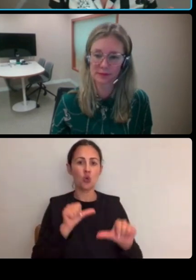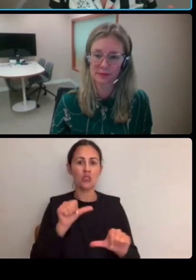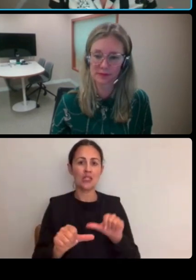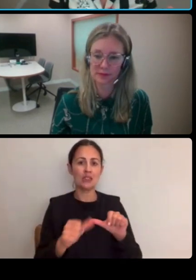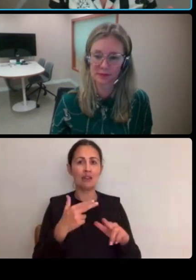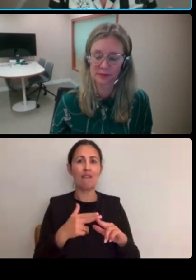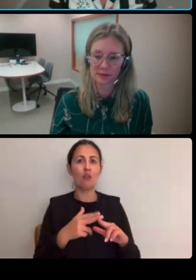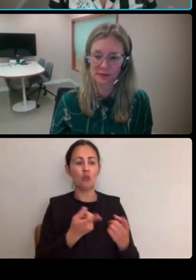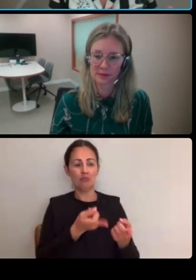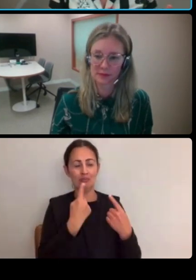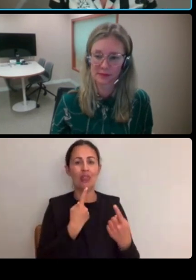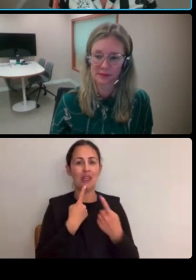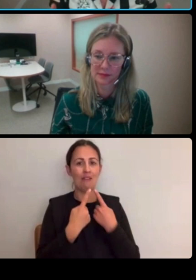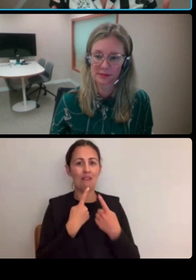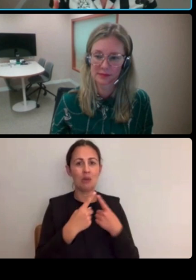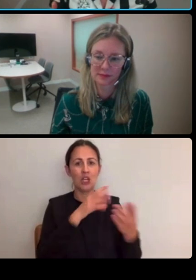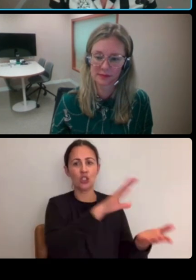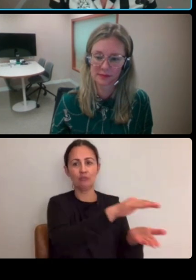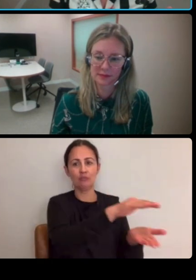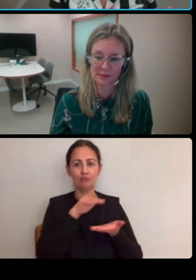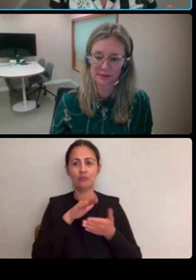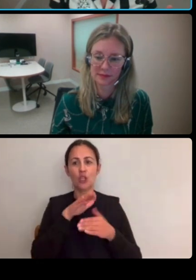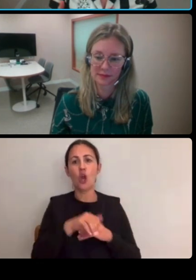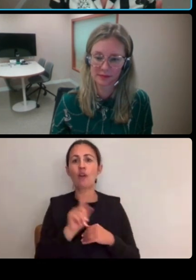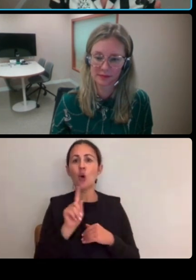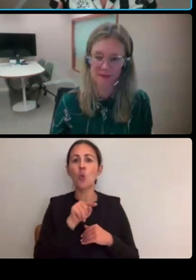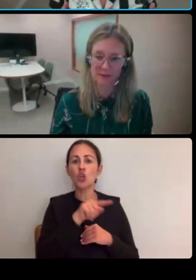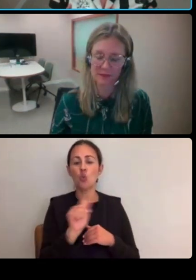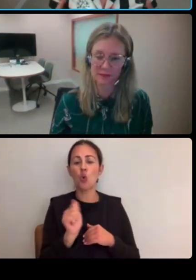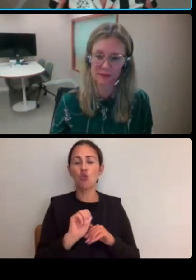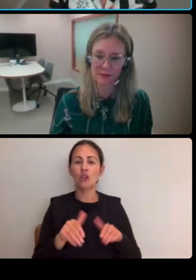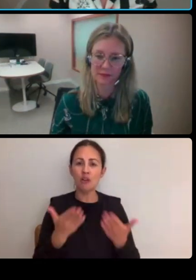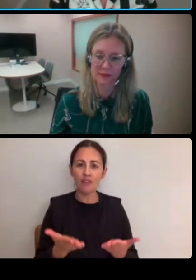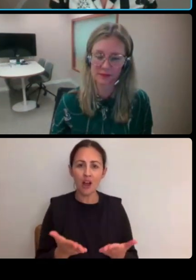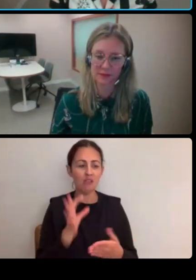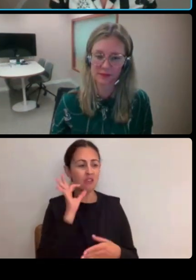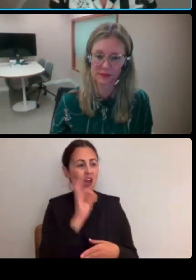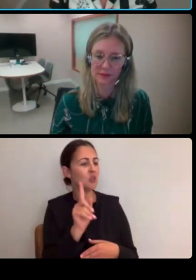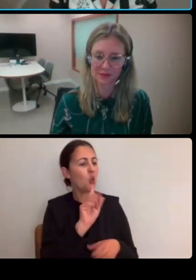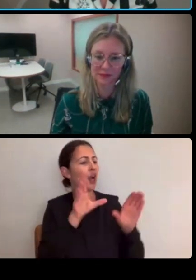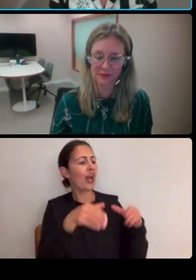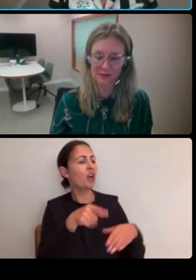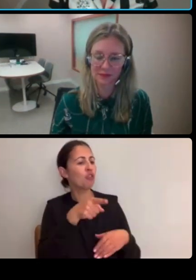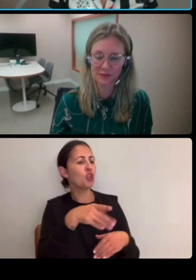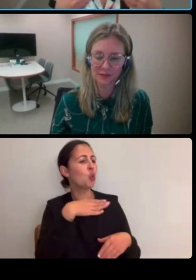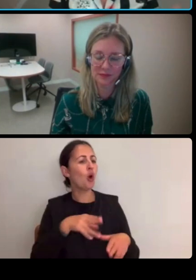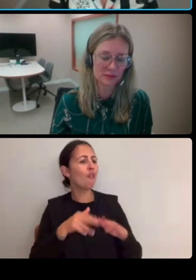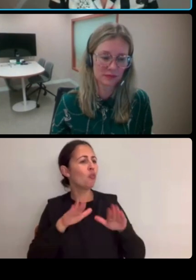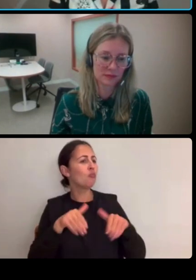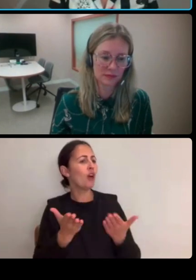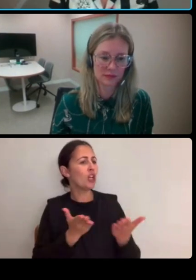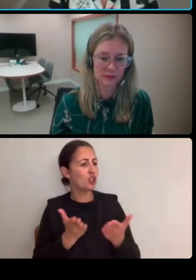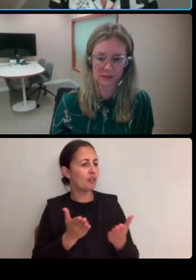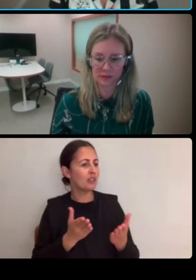seeking information from you around what services you do provide and what categories you want to continue to provide services in. We will